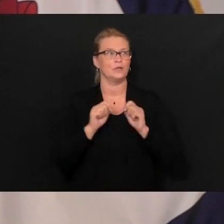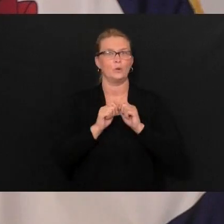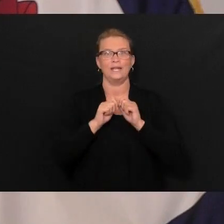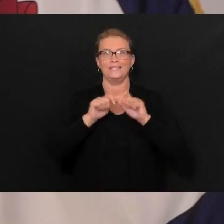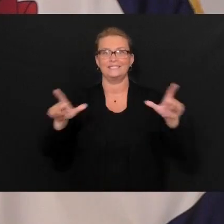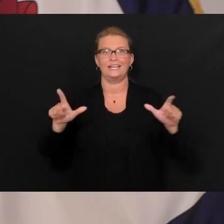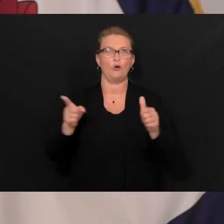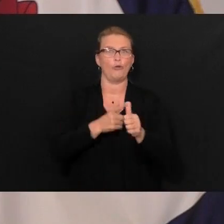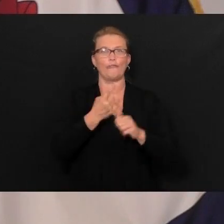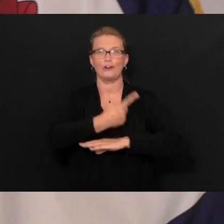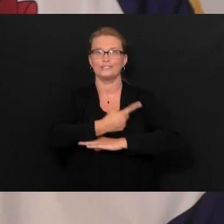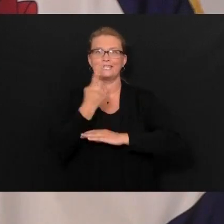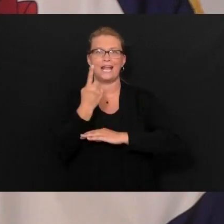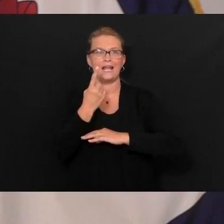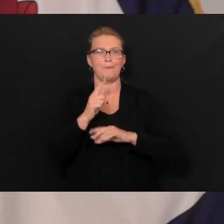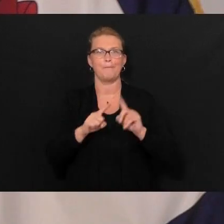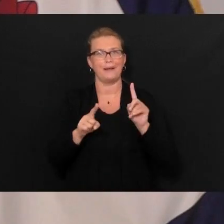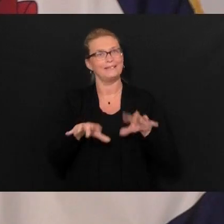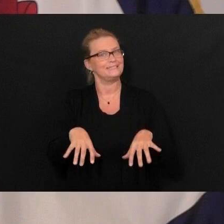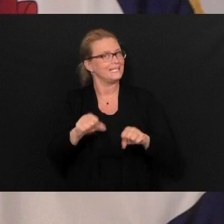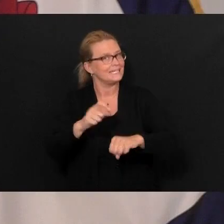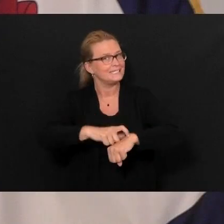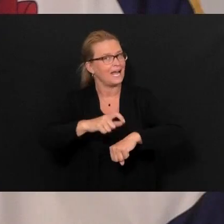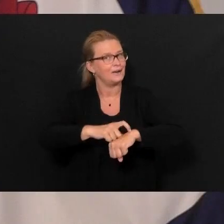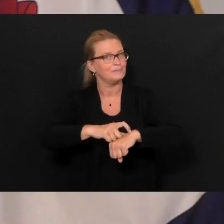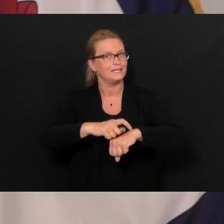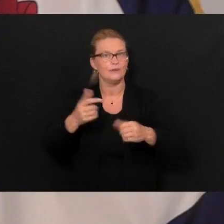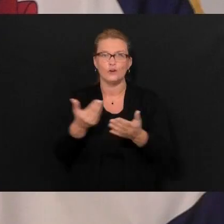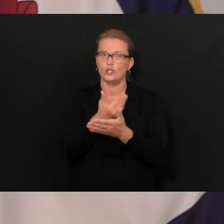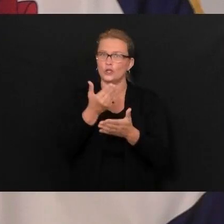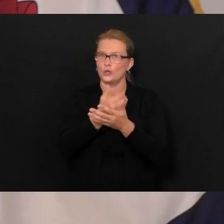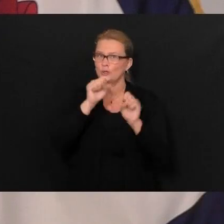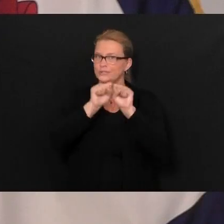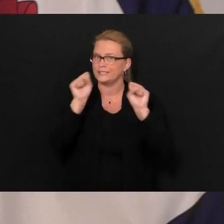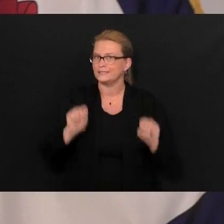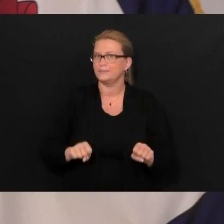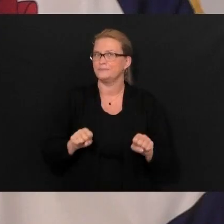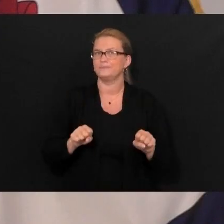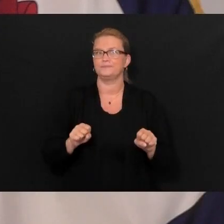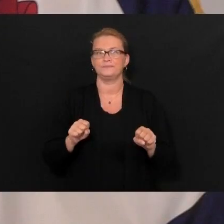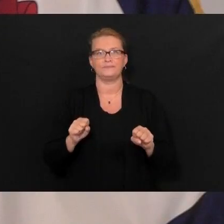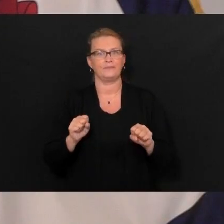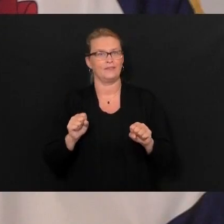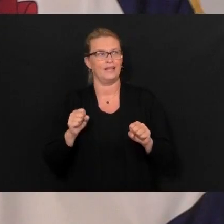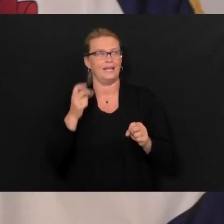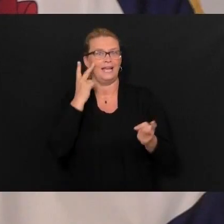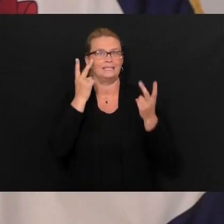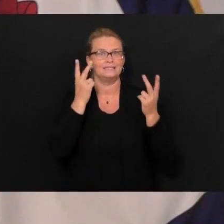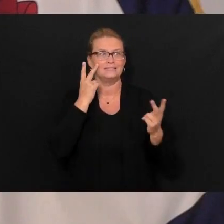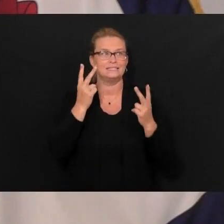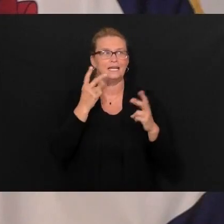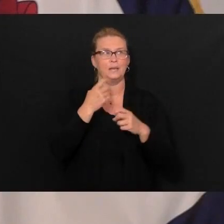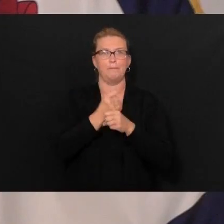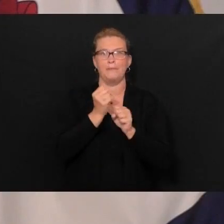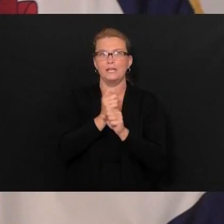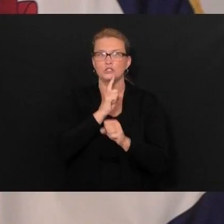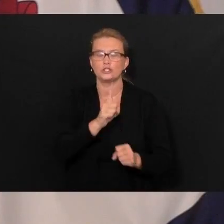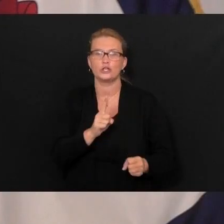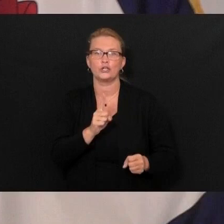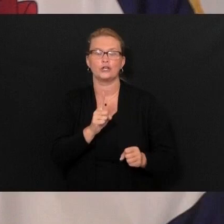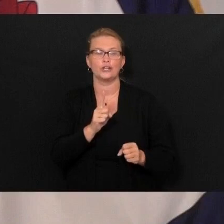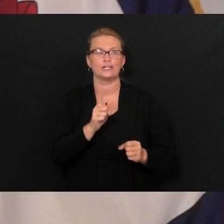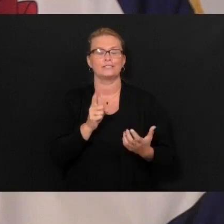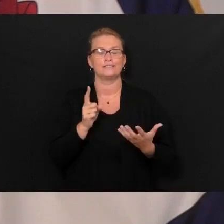day one, but it takes a little time to get a new system. It takes a little time to make sure and hold